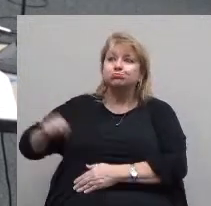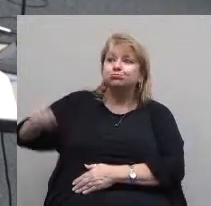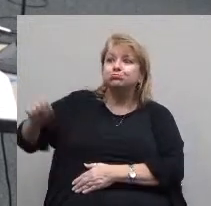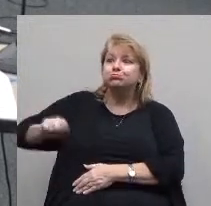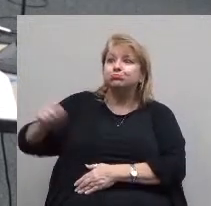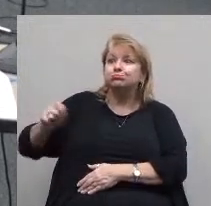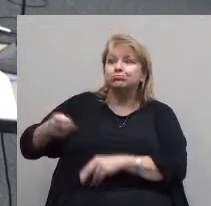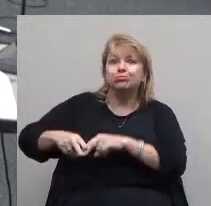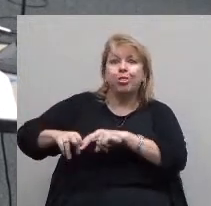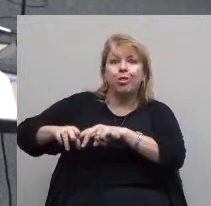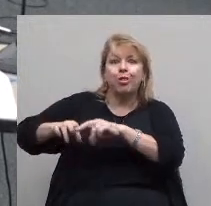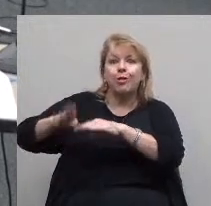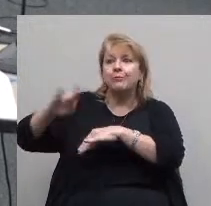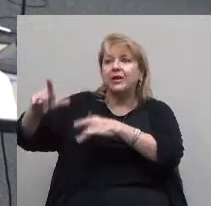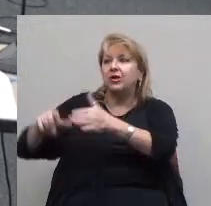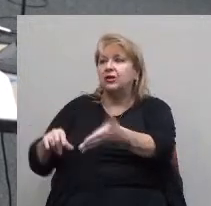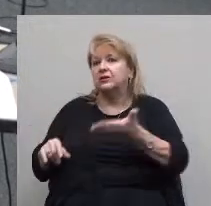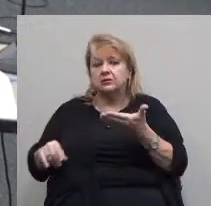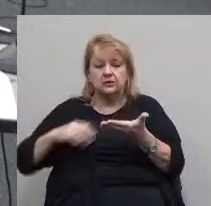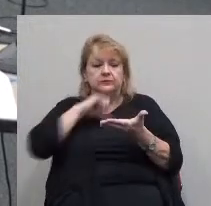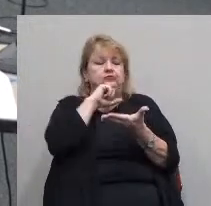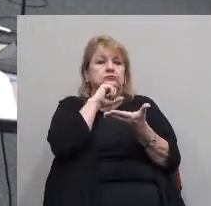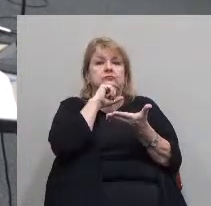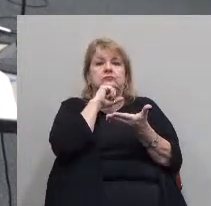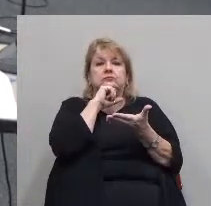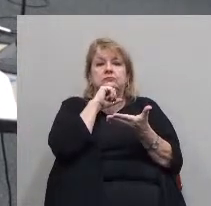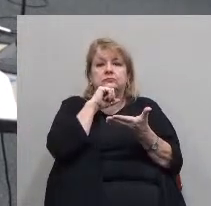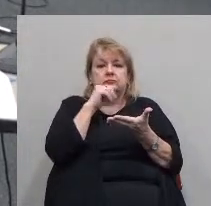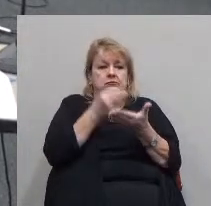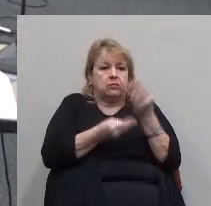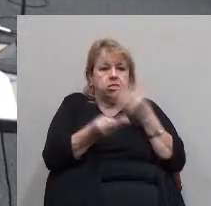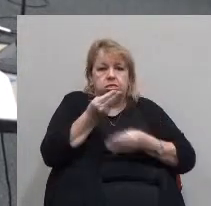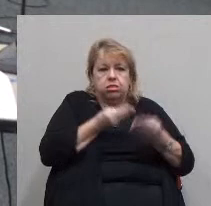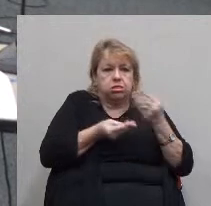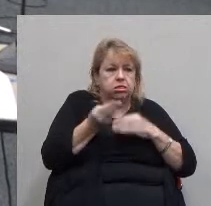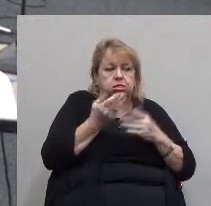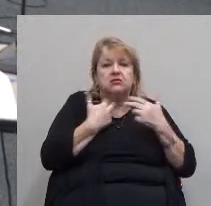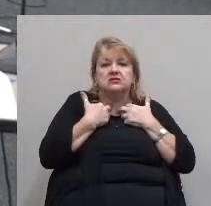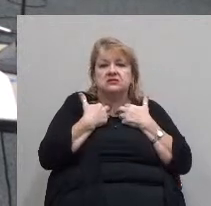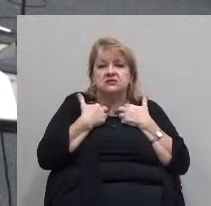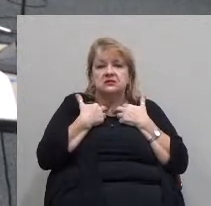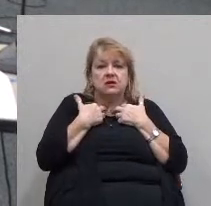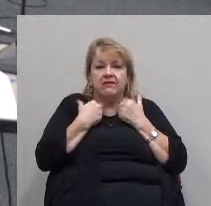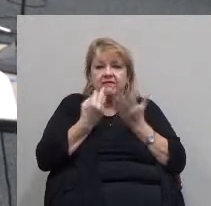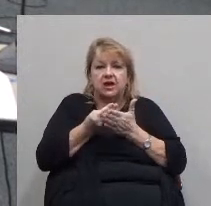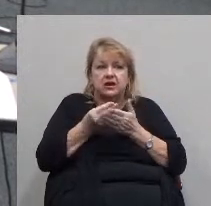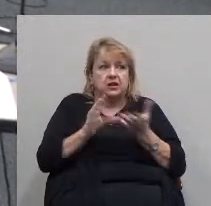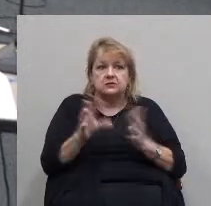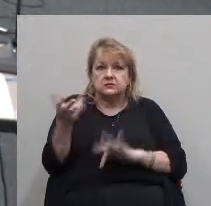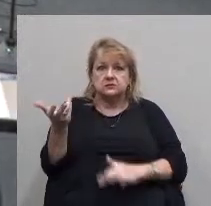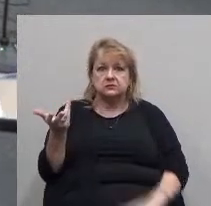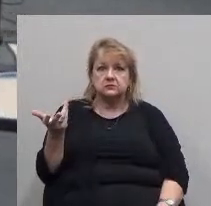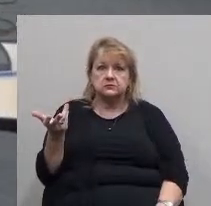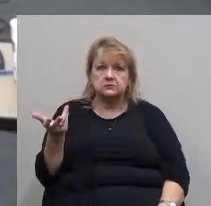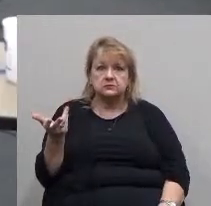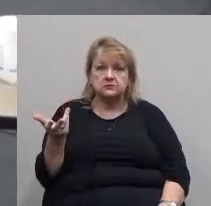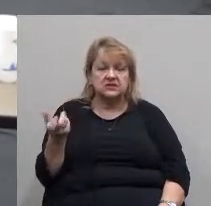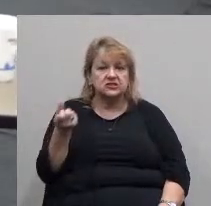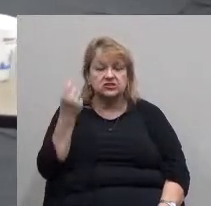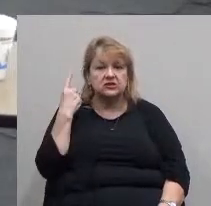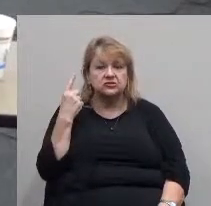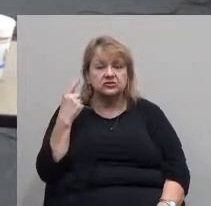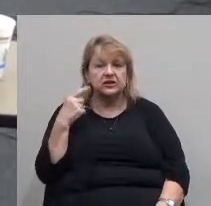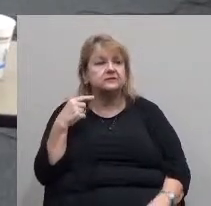that. Yeah, please do. Similar to, Question. sorry, go ahead. Well, in pertaining,